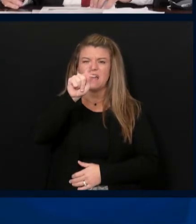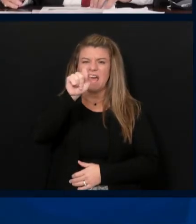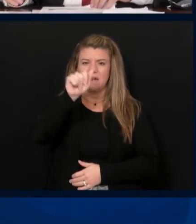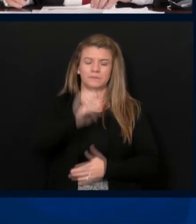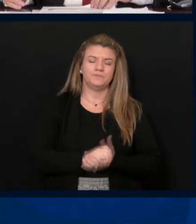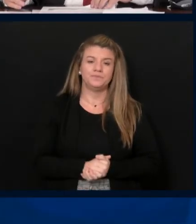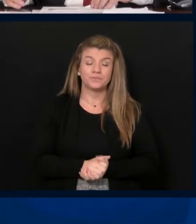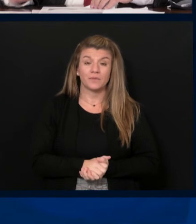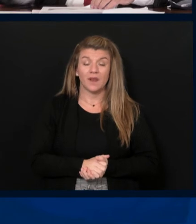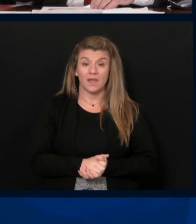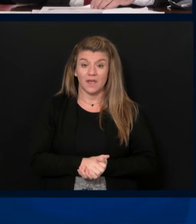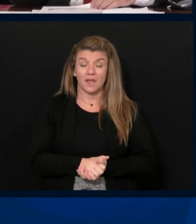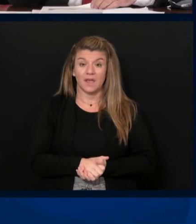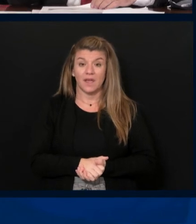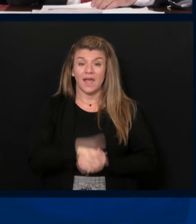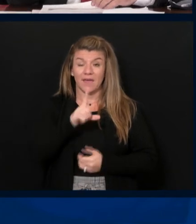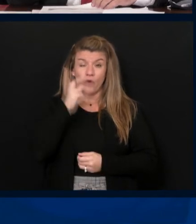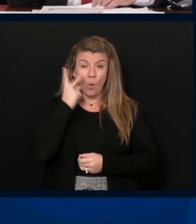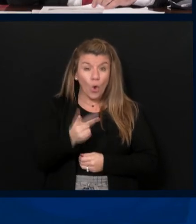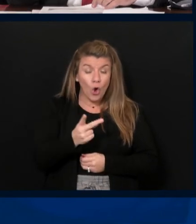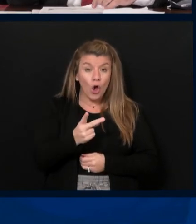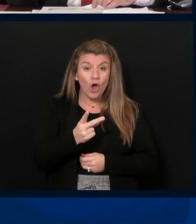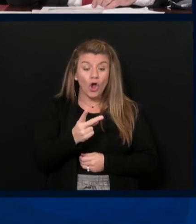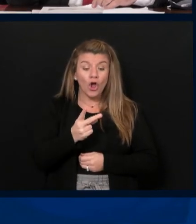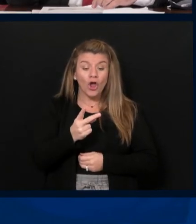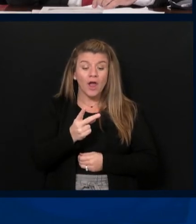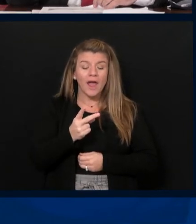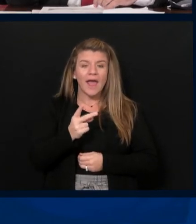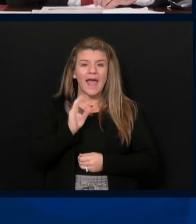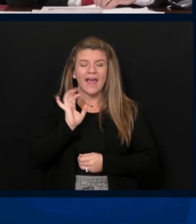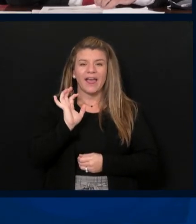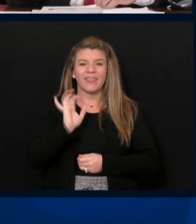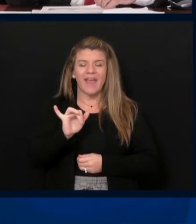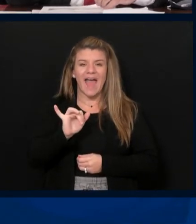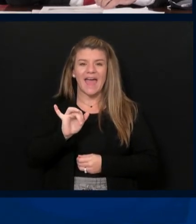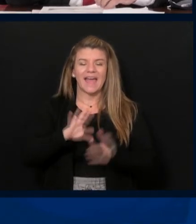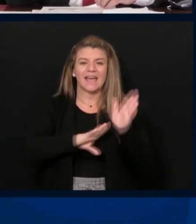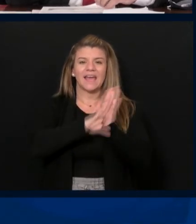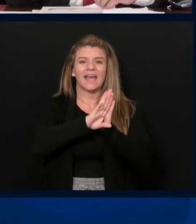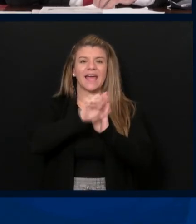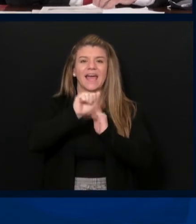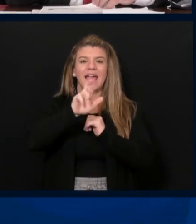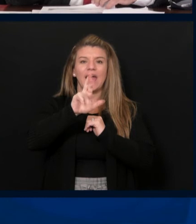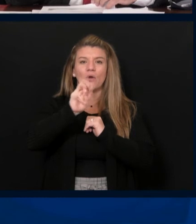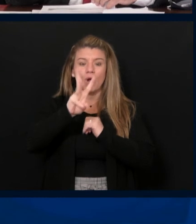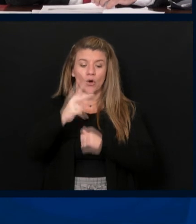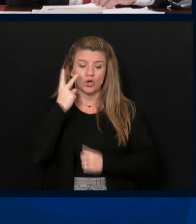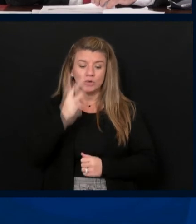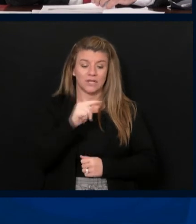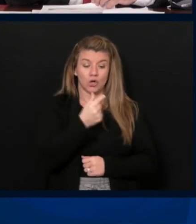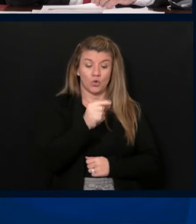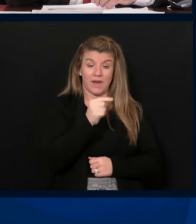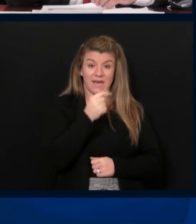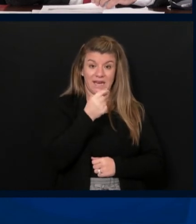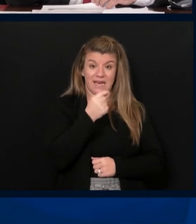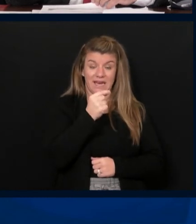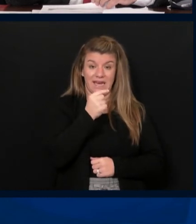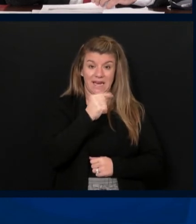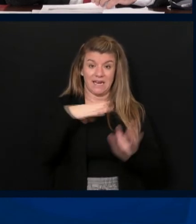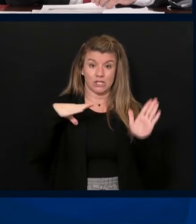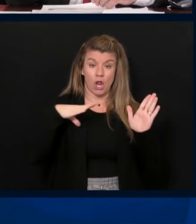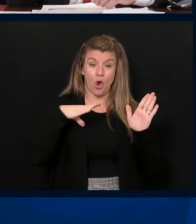if you can just look at the angle of these eras. You've got a green era that's on a slope.